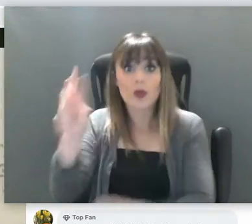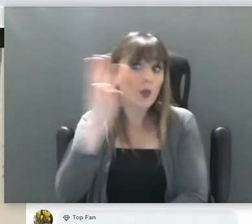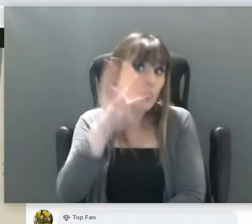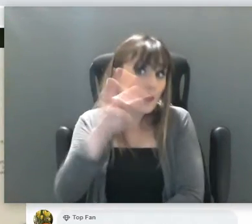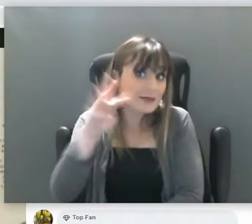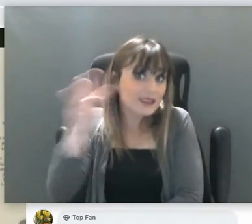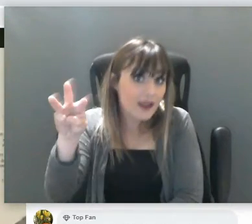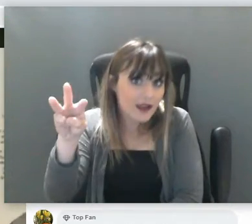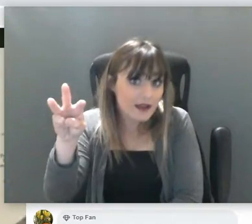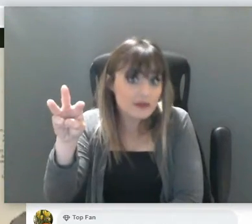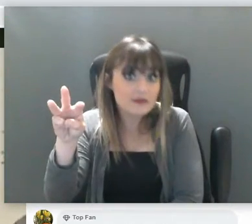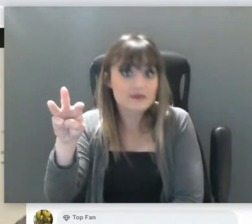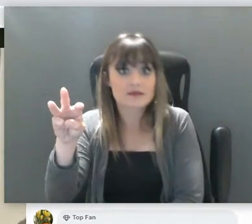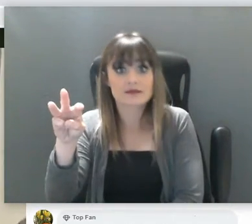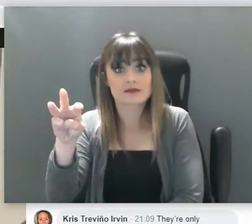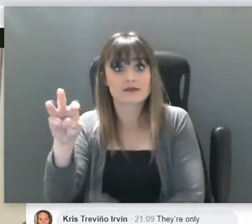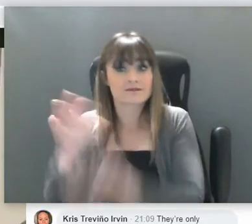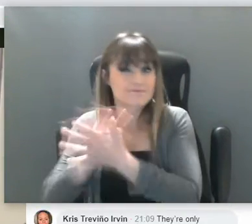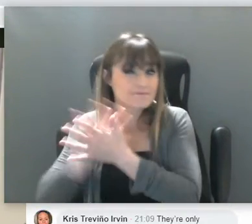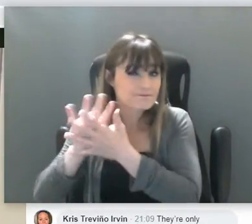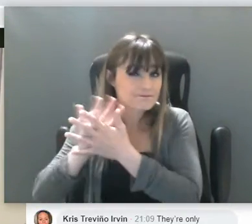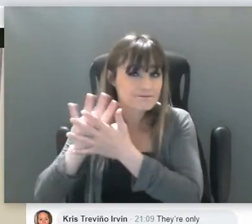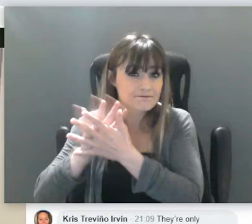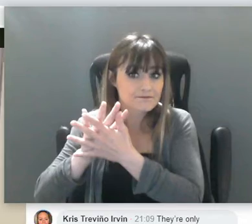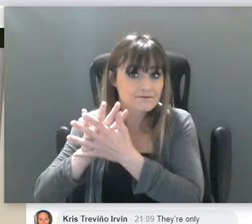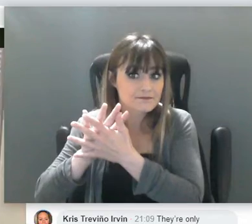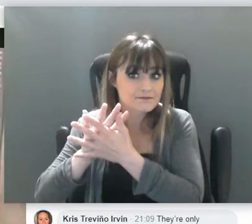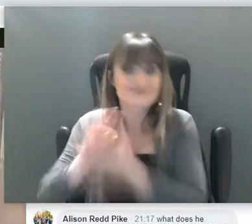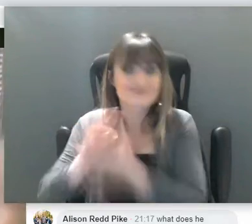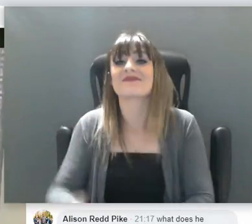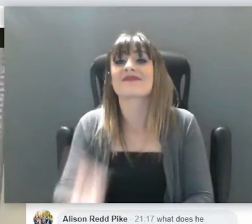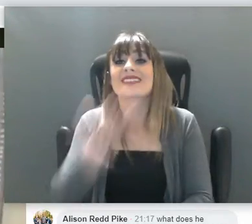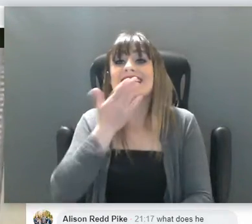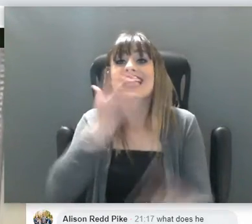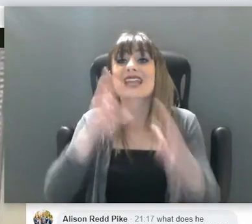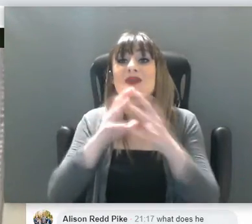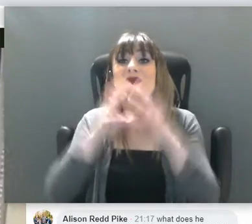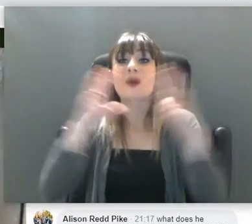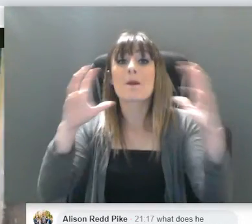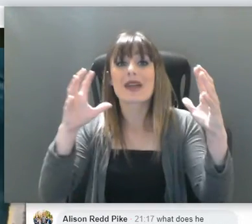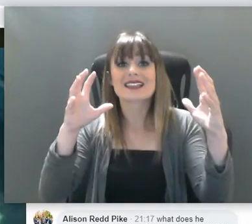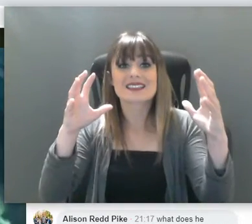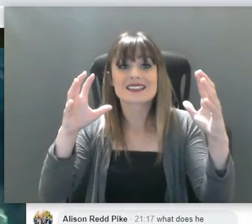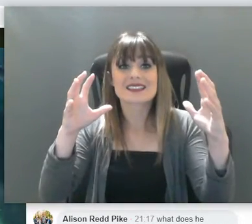buy animal care. You can do lots of different things. So thank you so much for being here. We'll be back with another